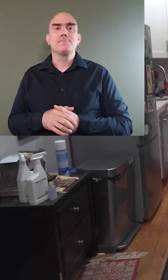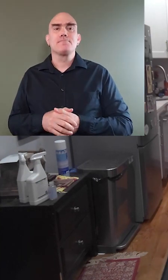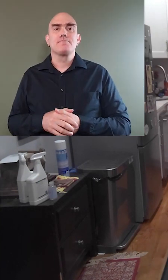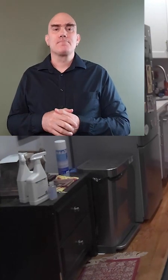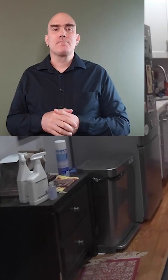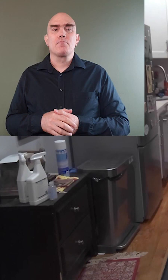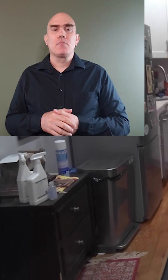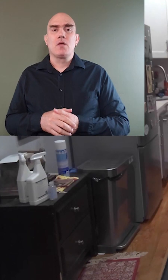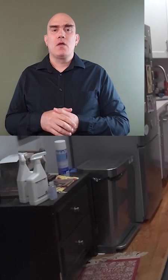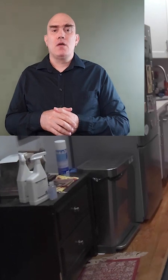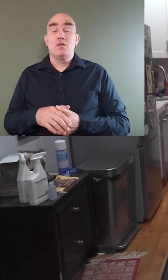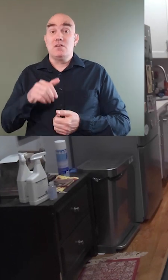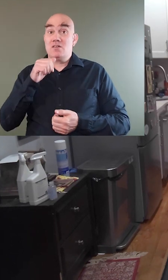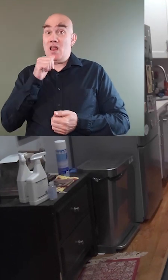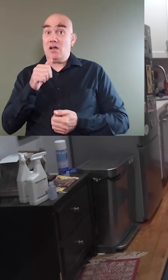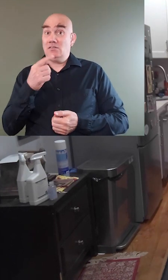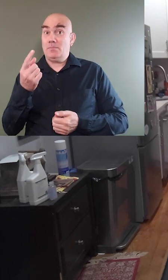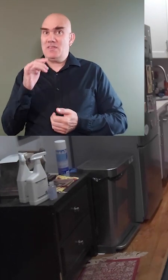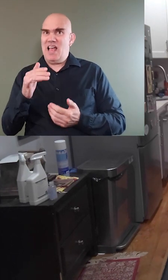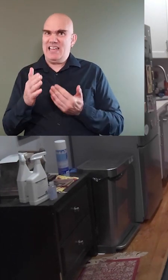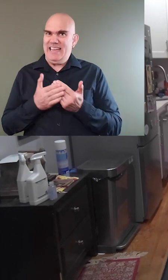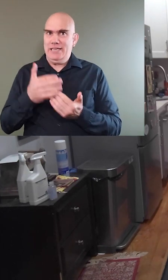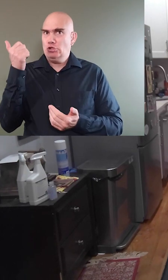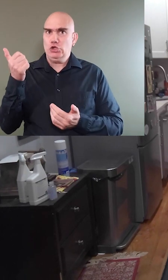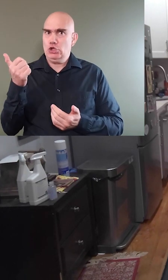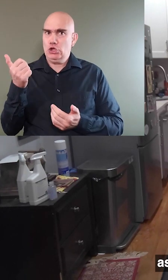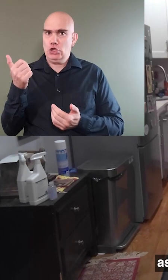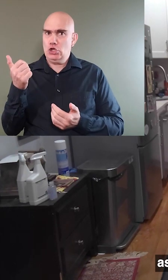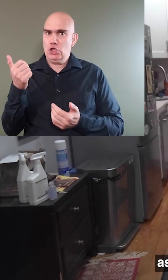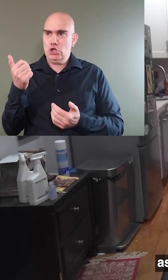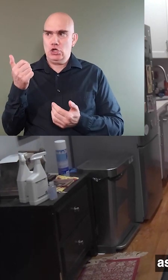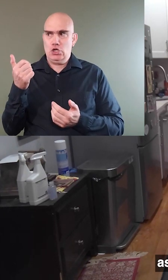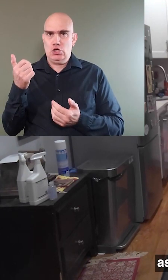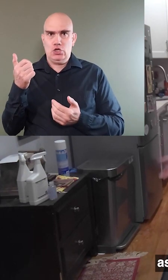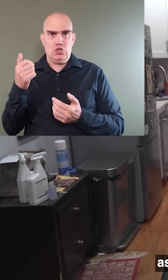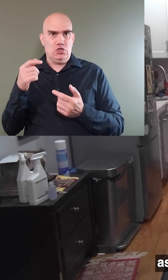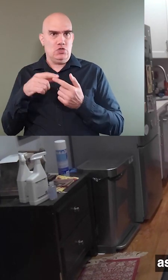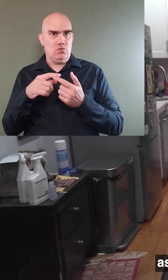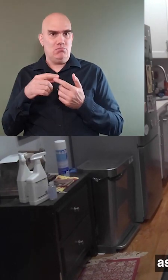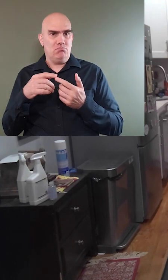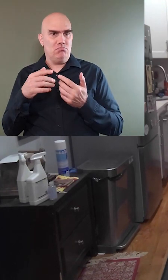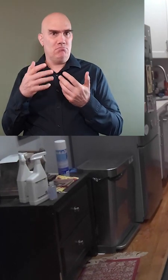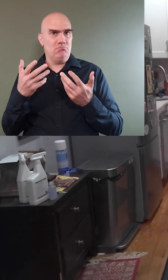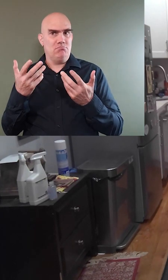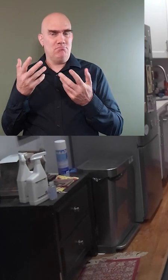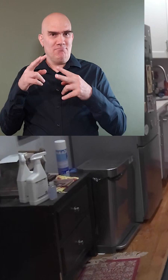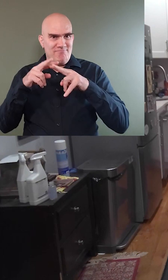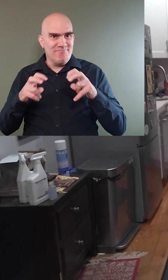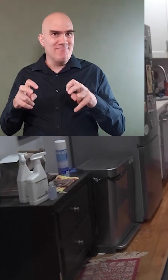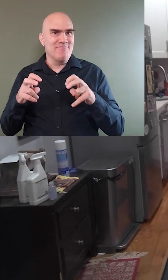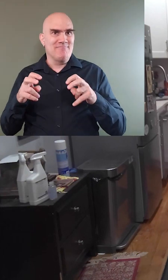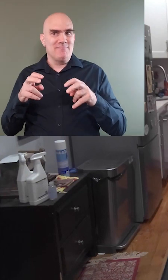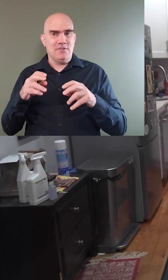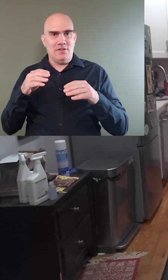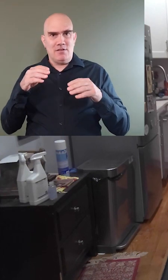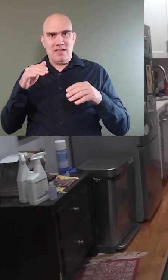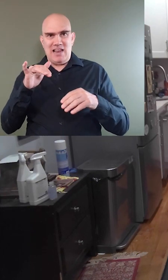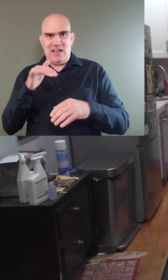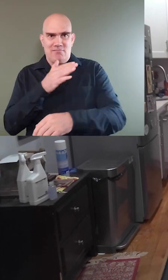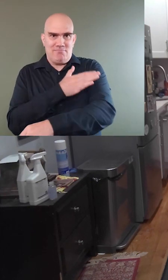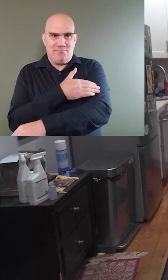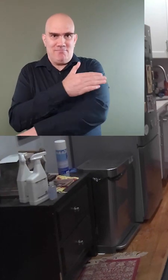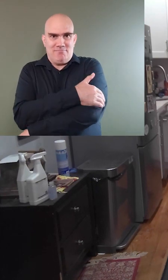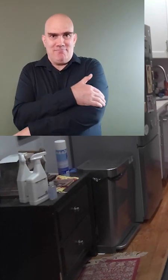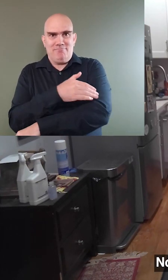toes. It's not something that's as easy to pull apart as how the elbow and the knee work